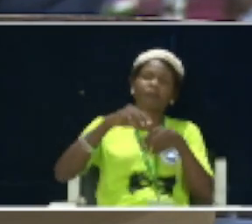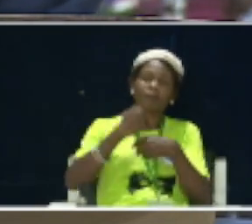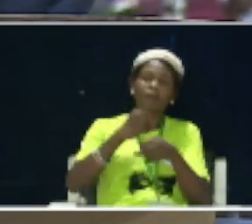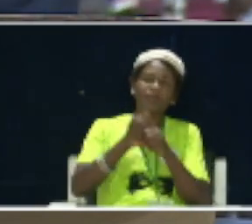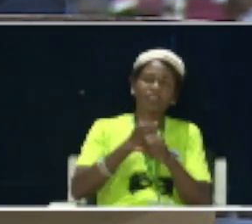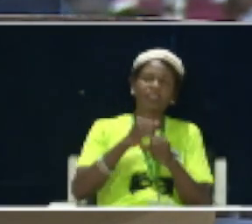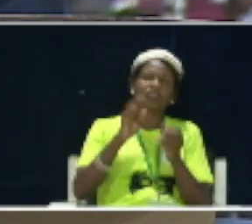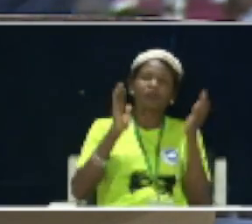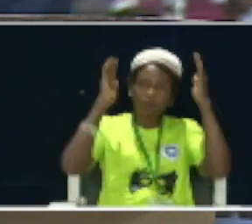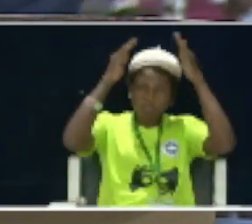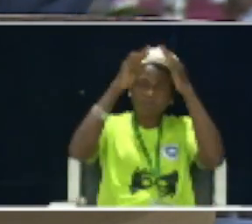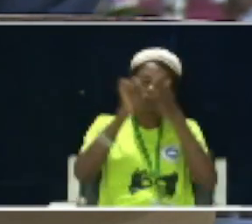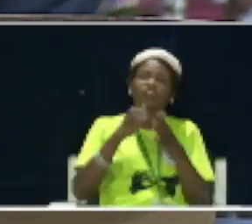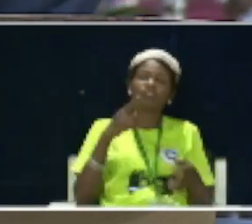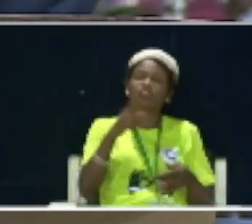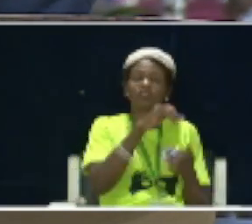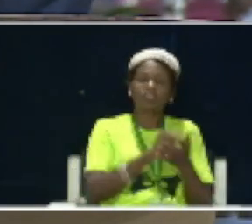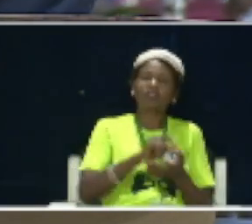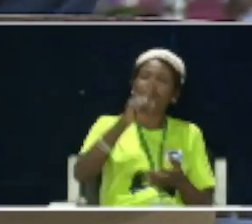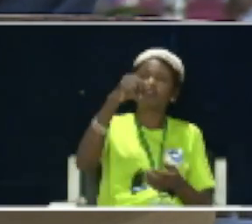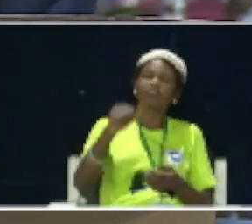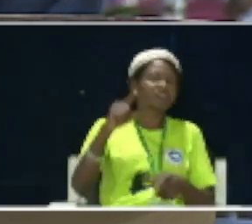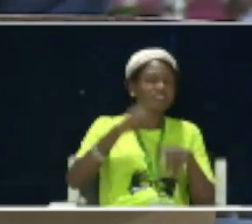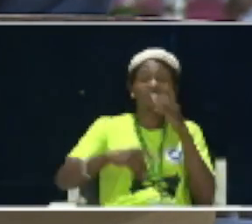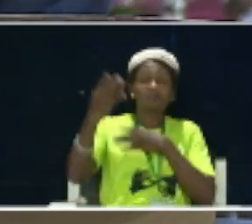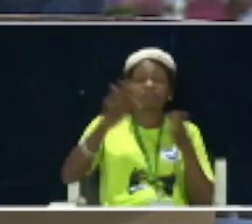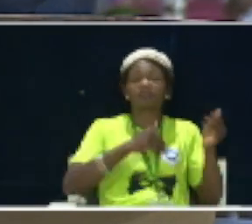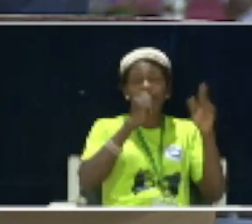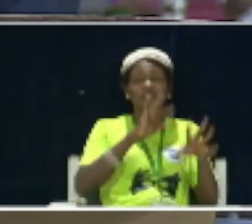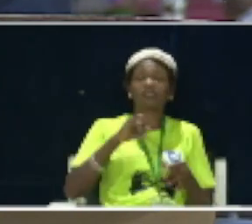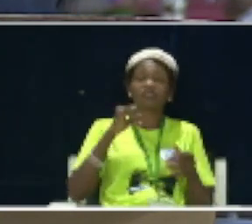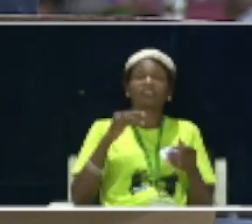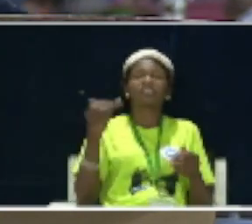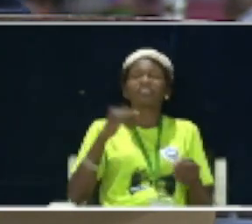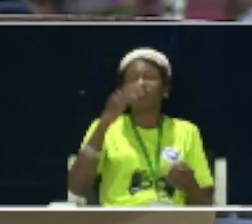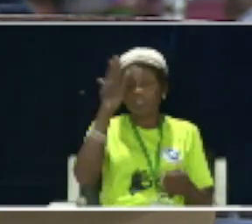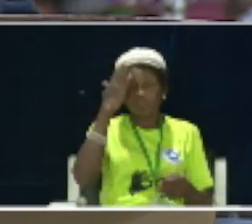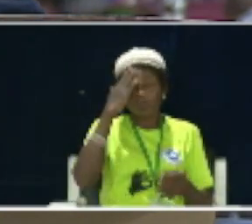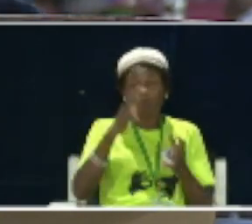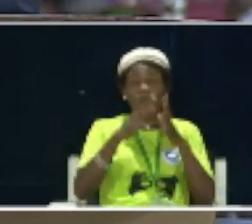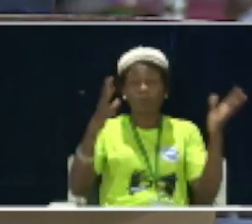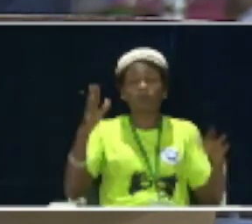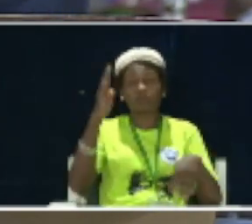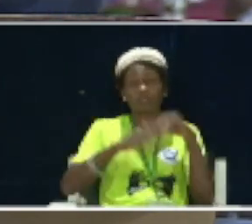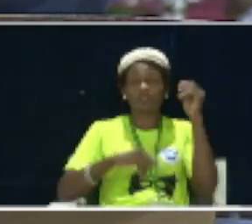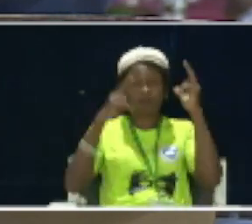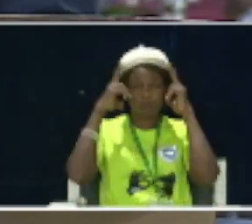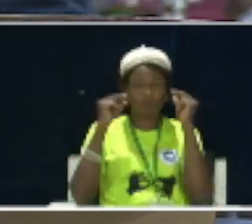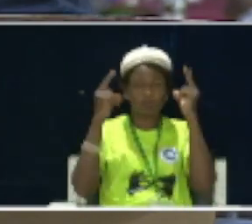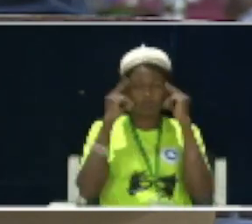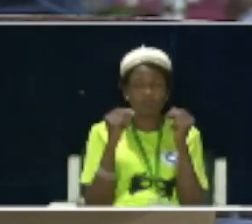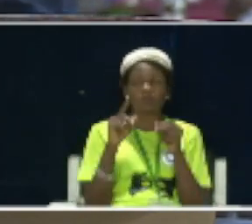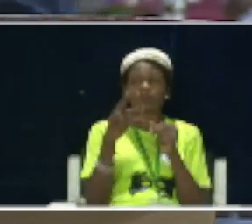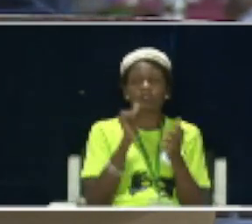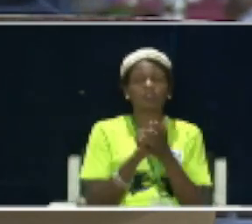who tell you that tithing cannot bring blessing. They know so much better than Moses, except